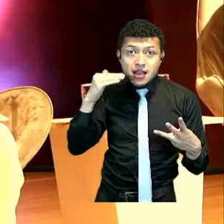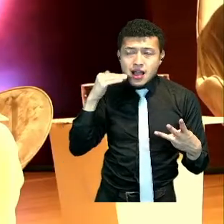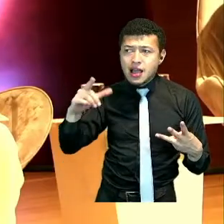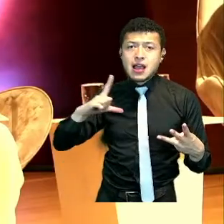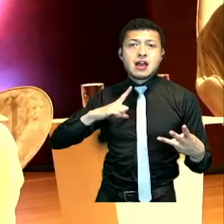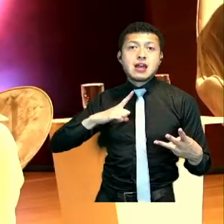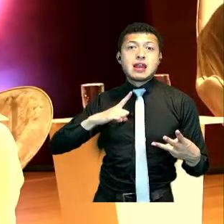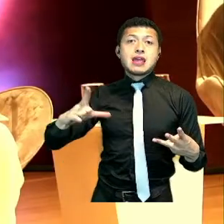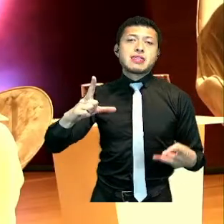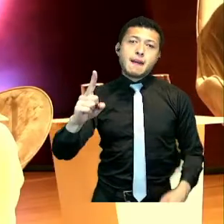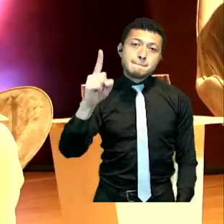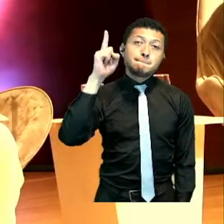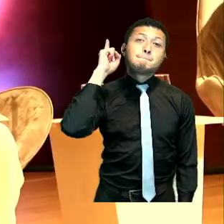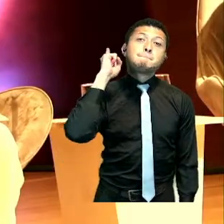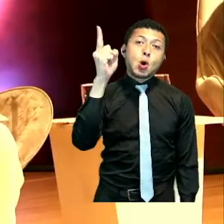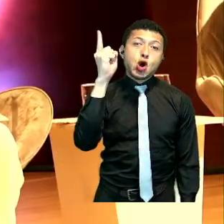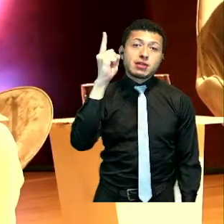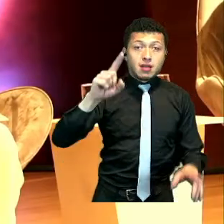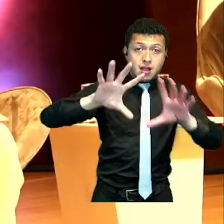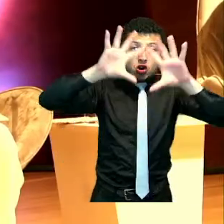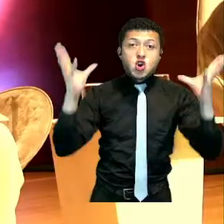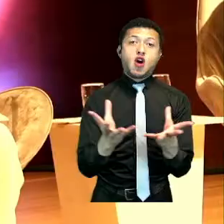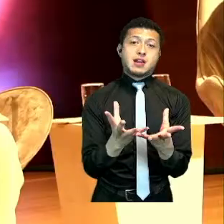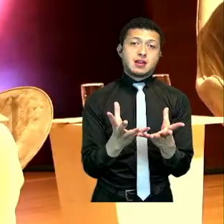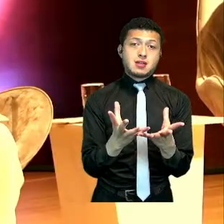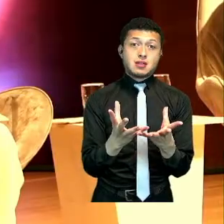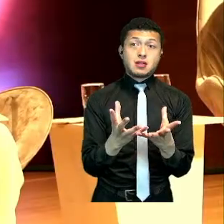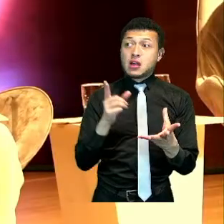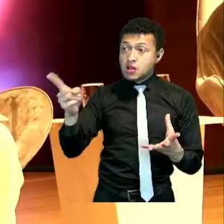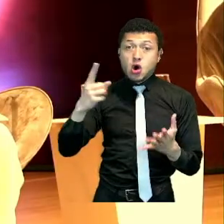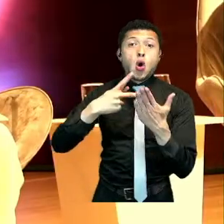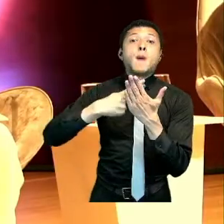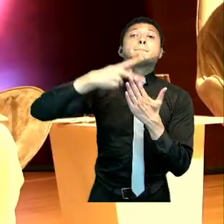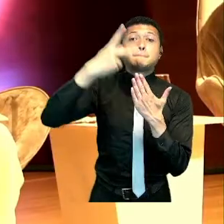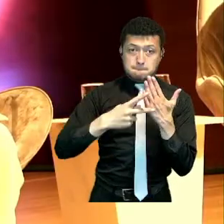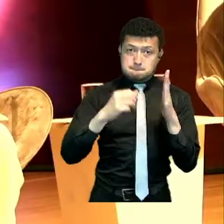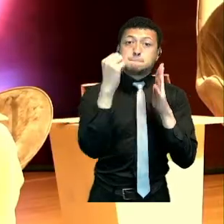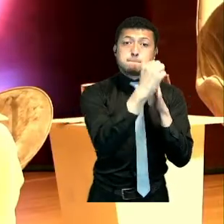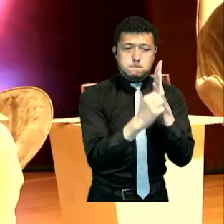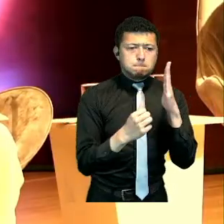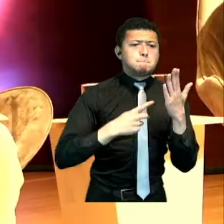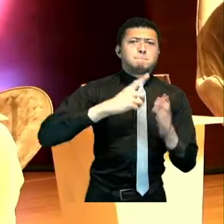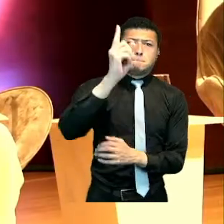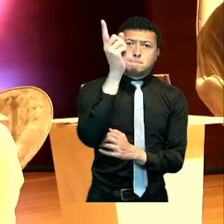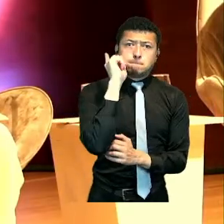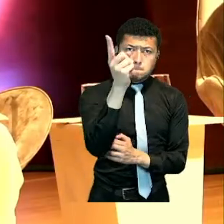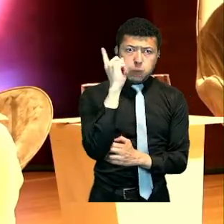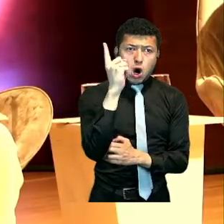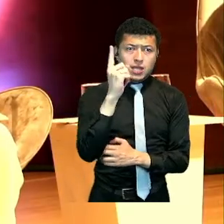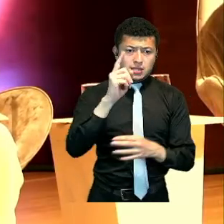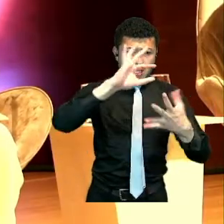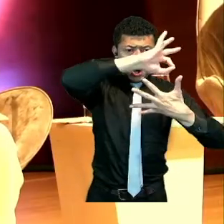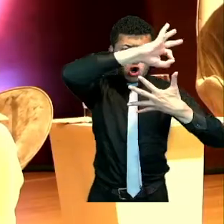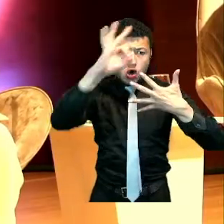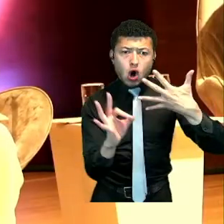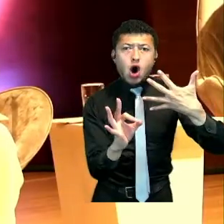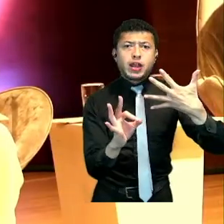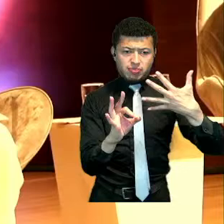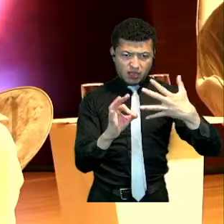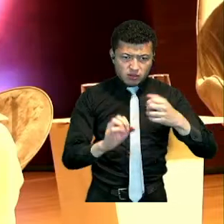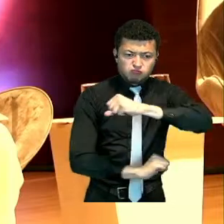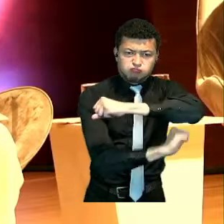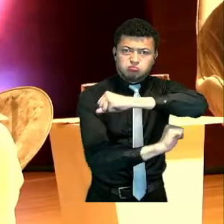Mina is a political global leader with a coherent, global,